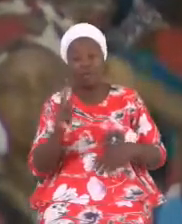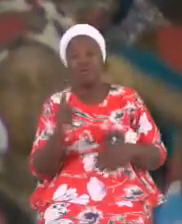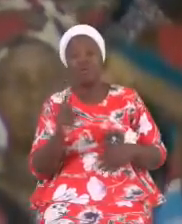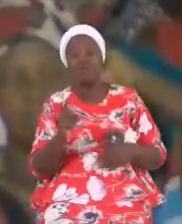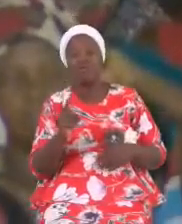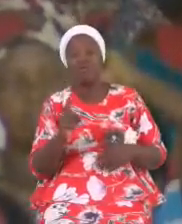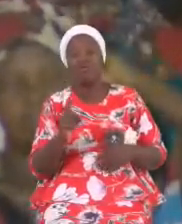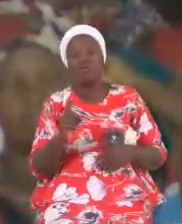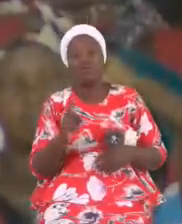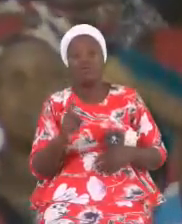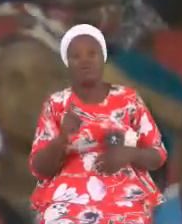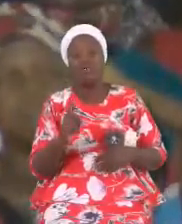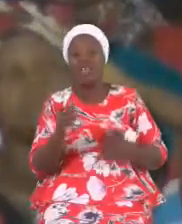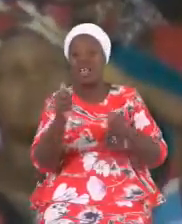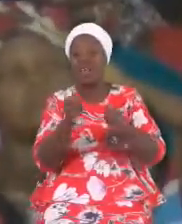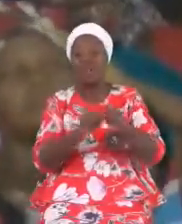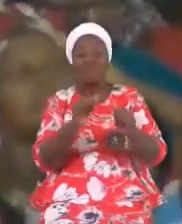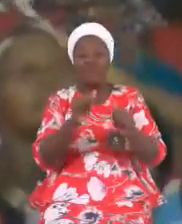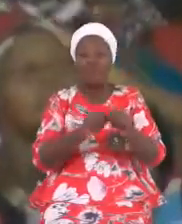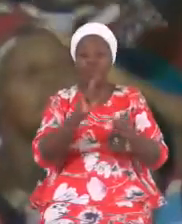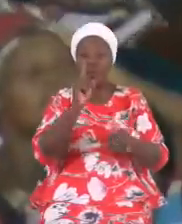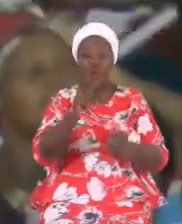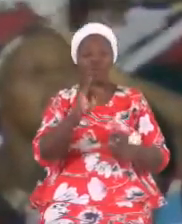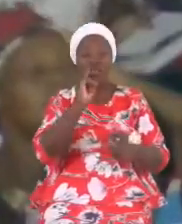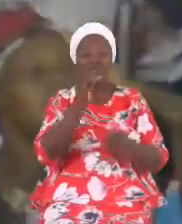is important.